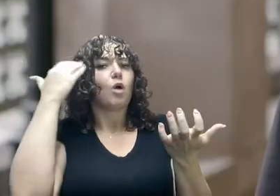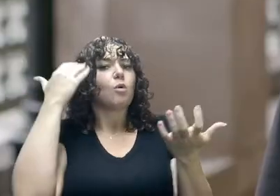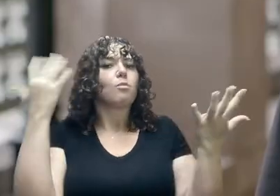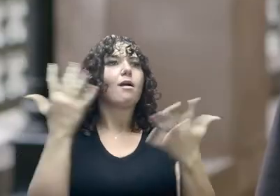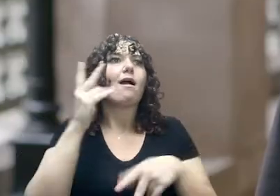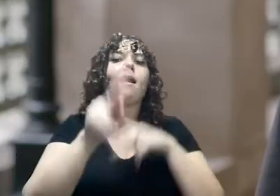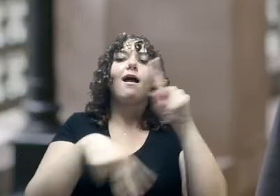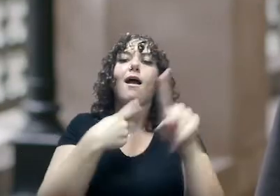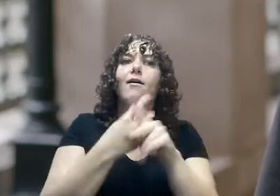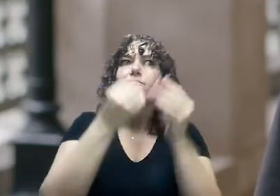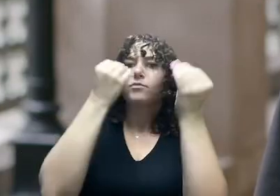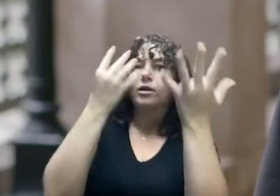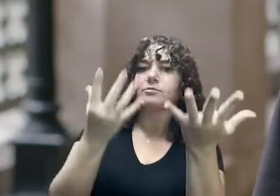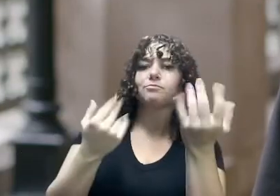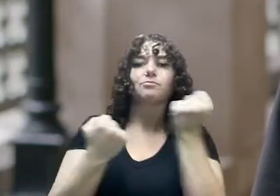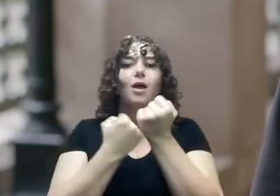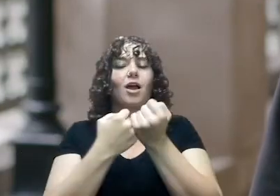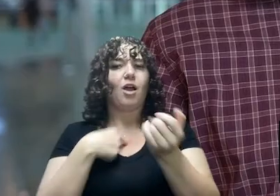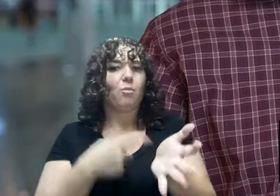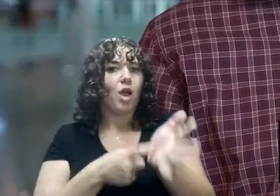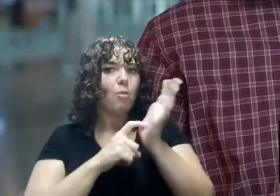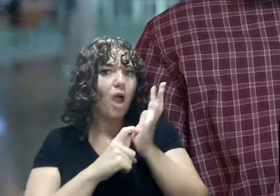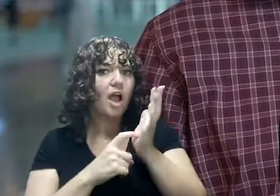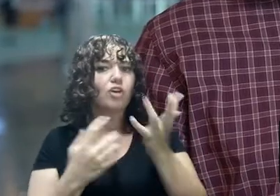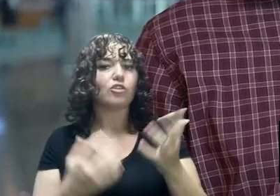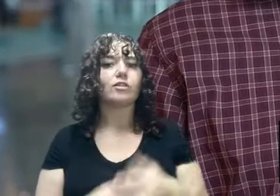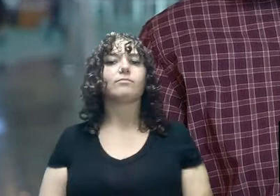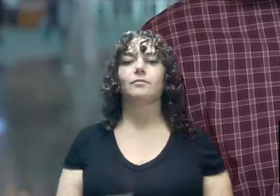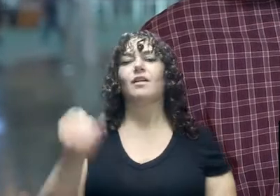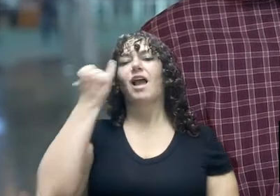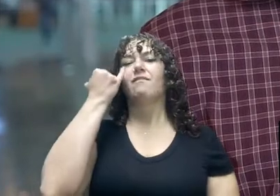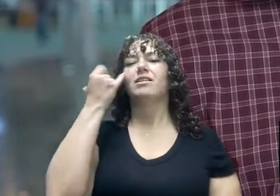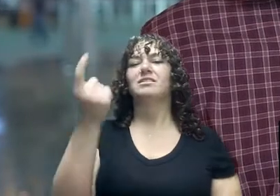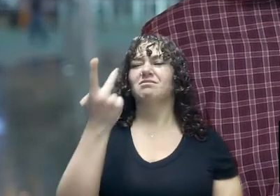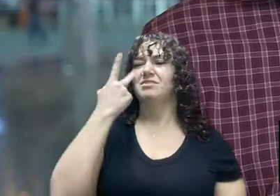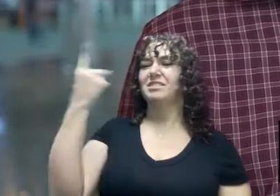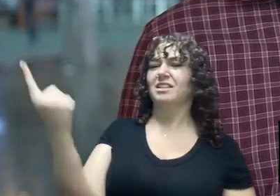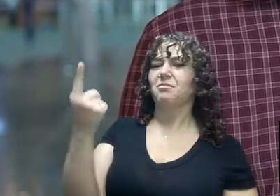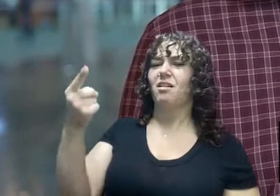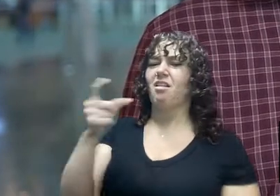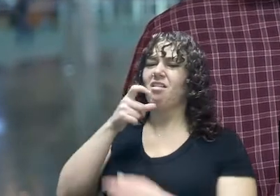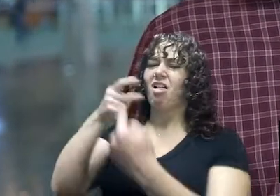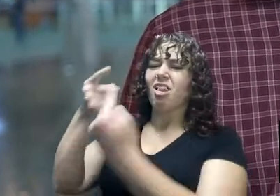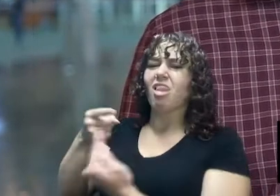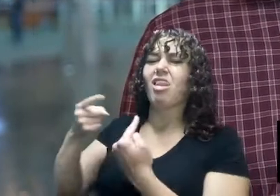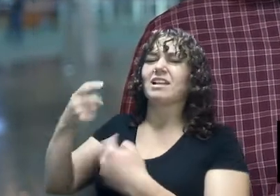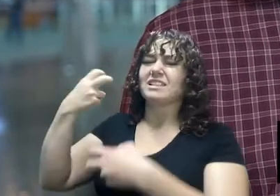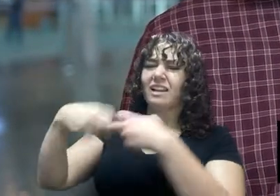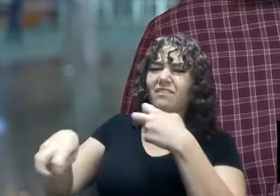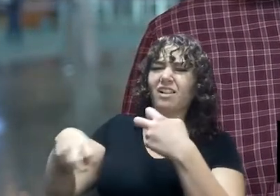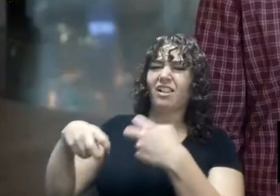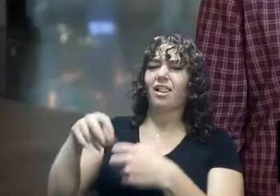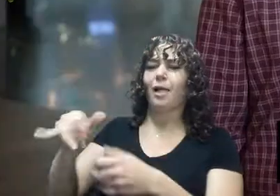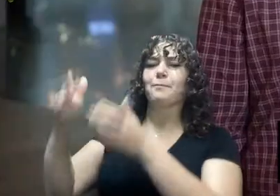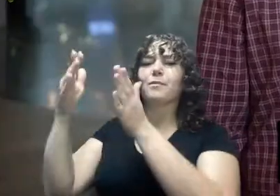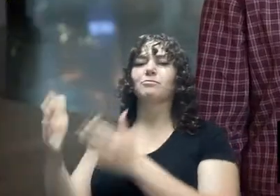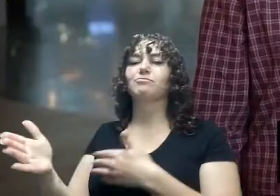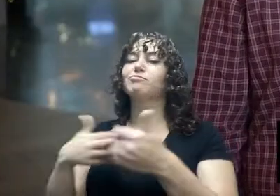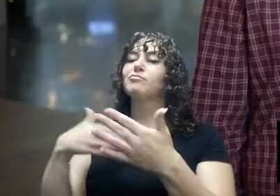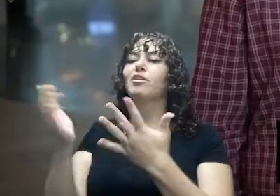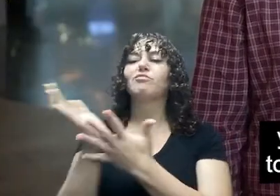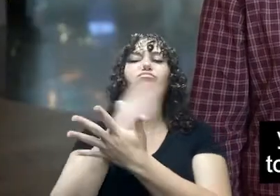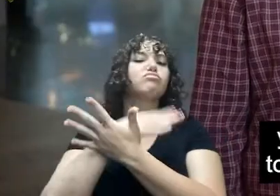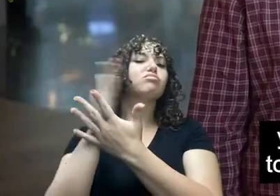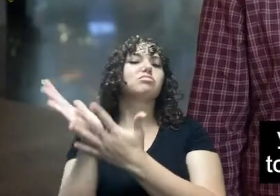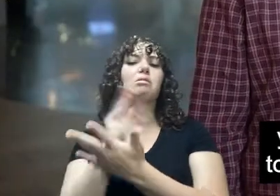types of information or assistance I require. If you see somebody who's having a difficult time, whether that's a person on the spectrum